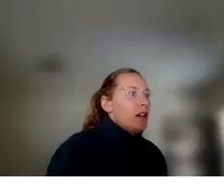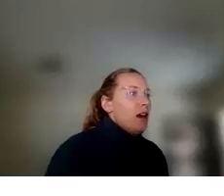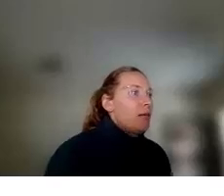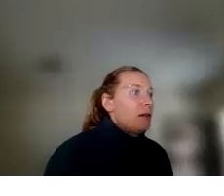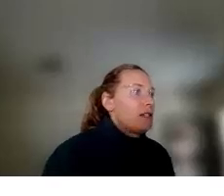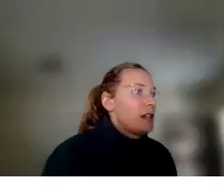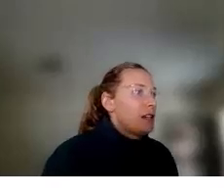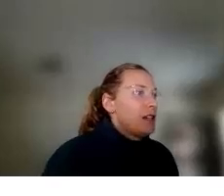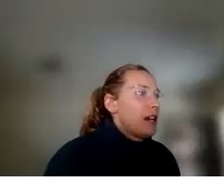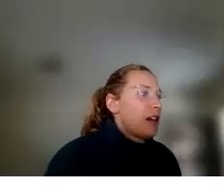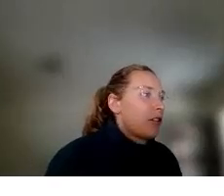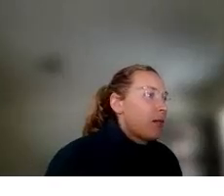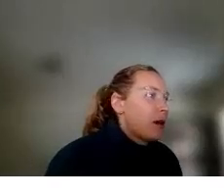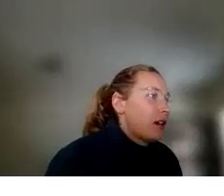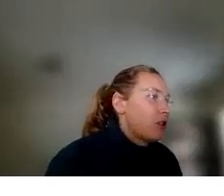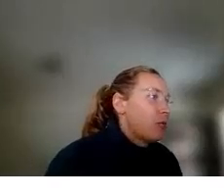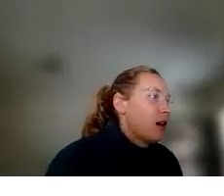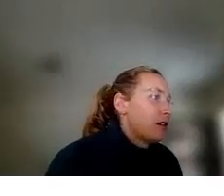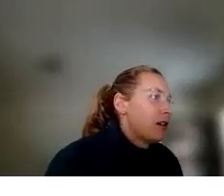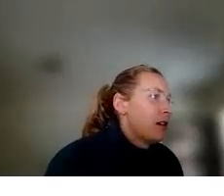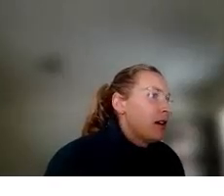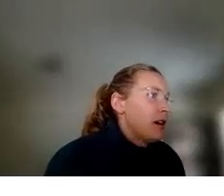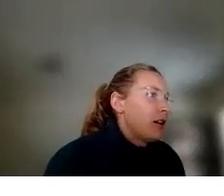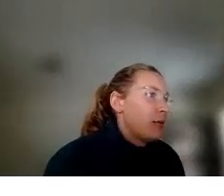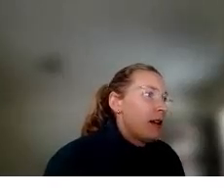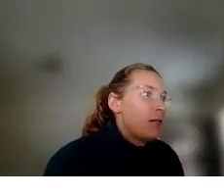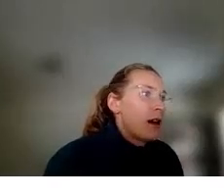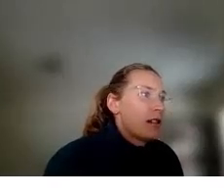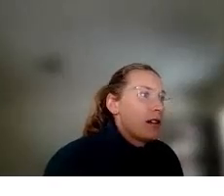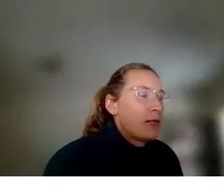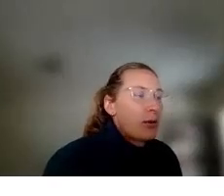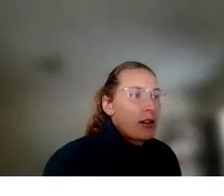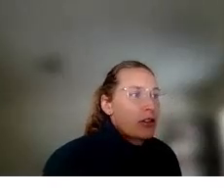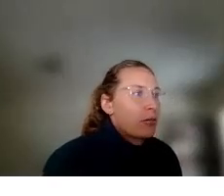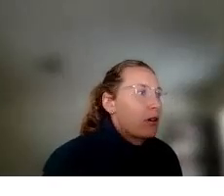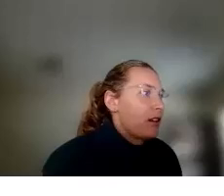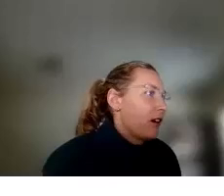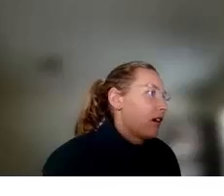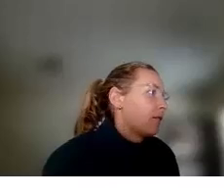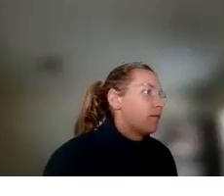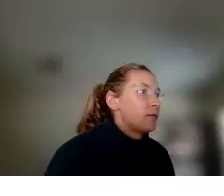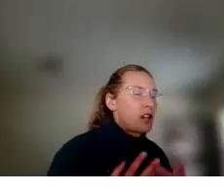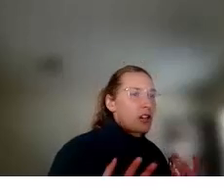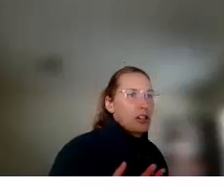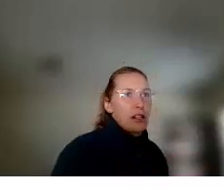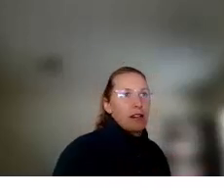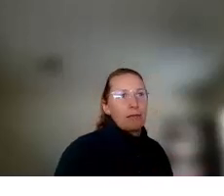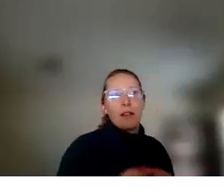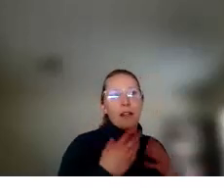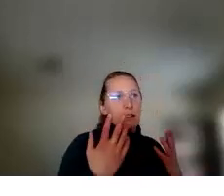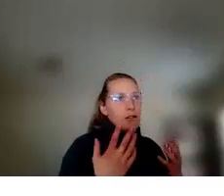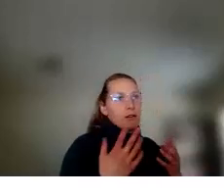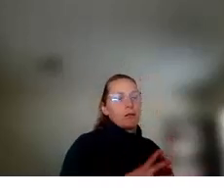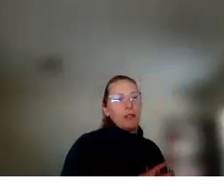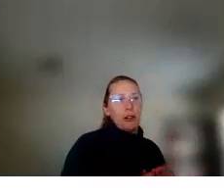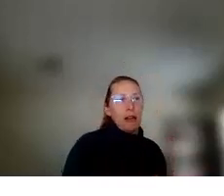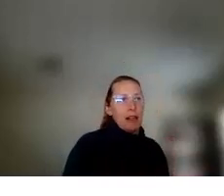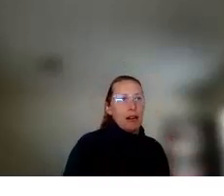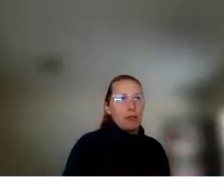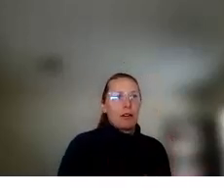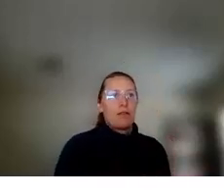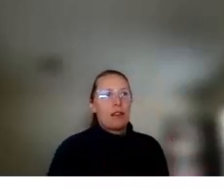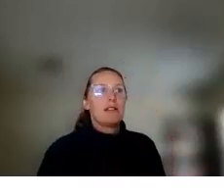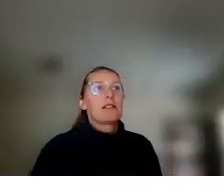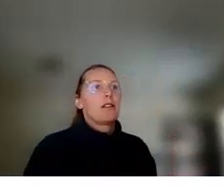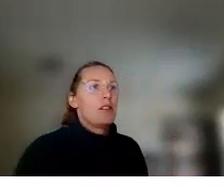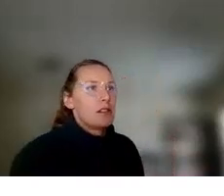positioning and skin integrity management, intermittent positive pressure breathing, suctioning. So,